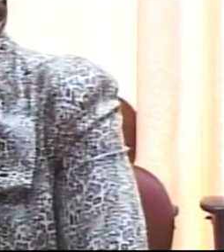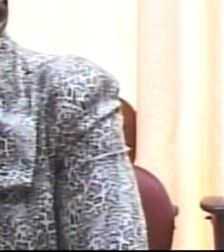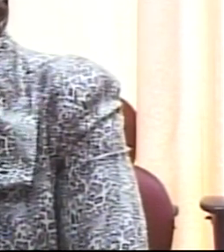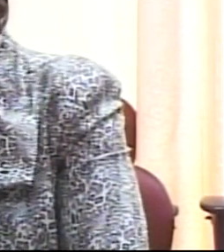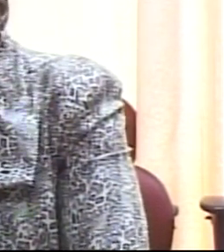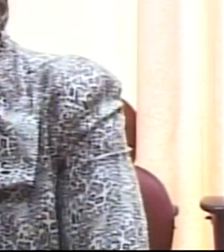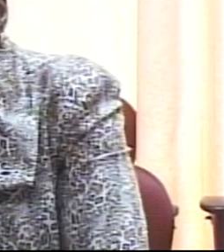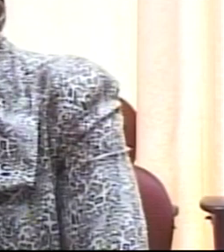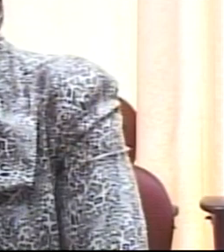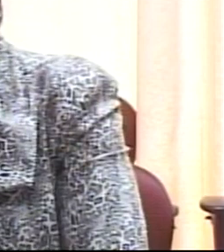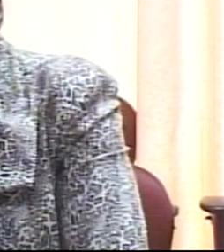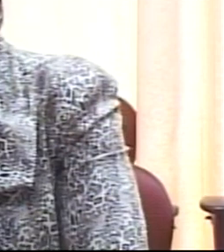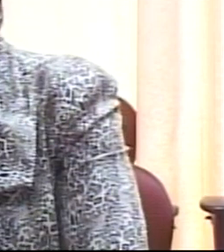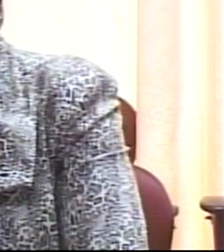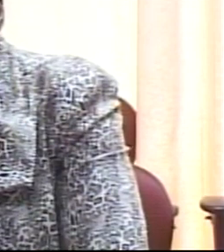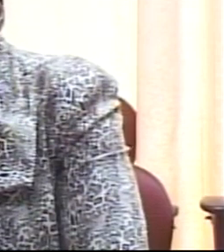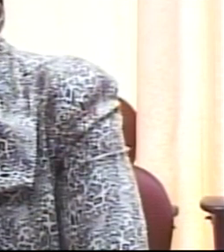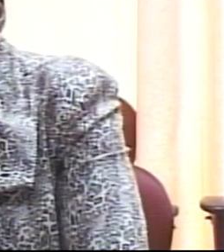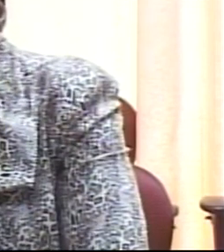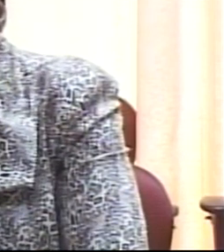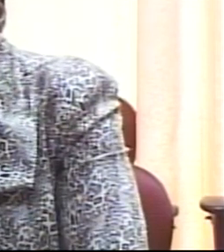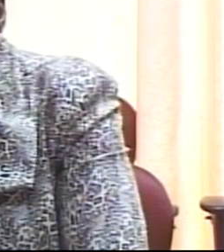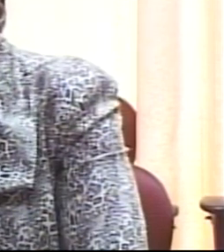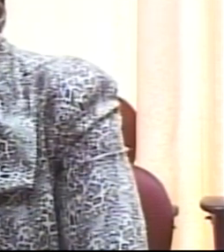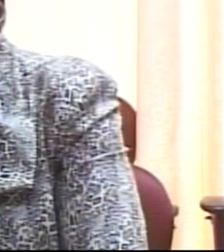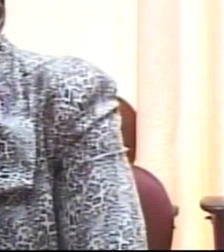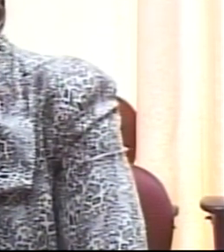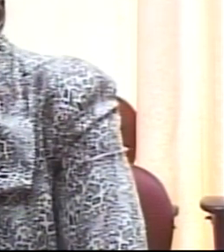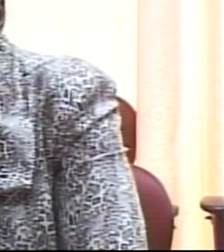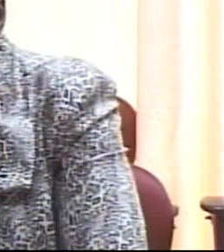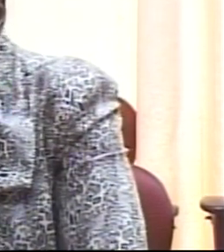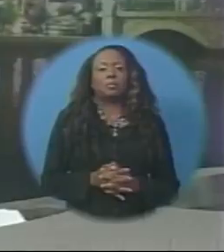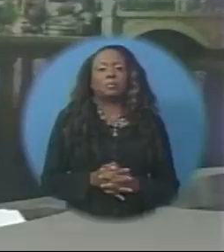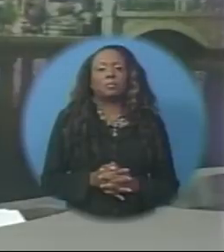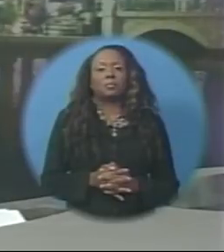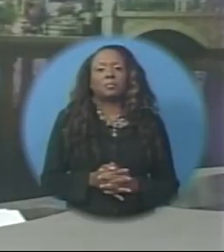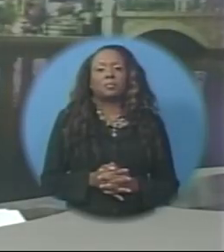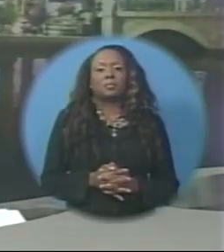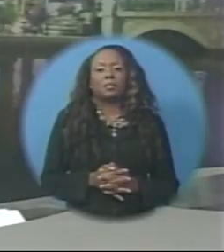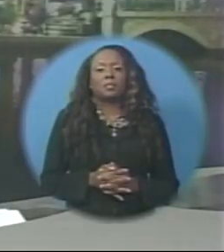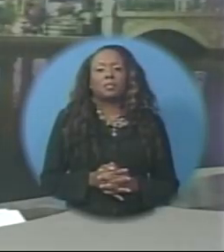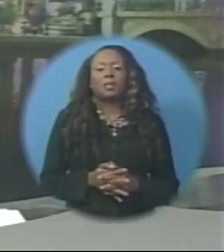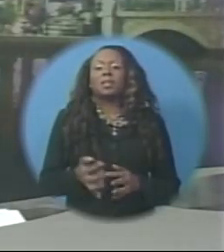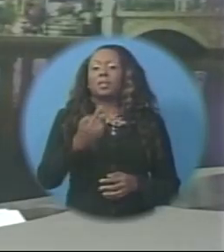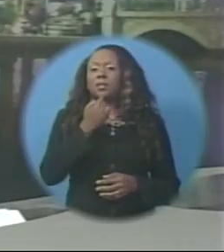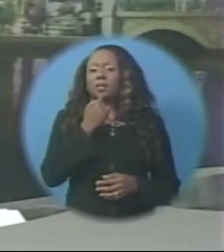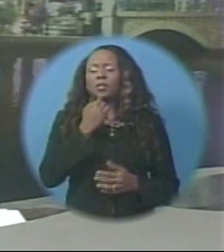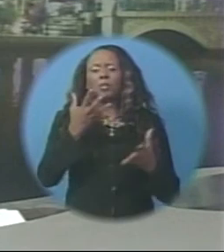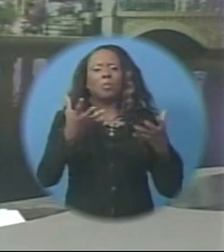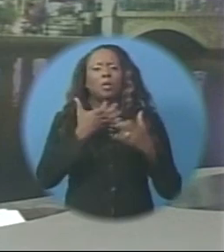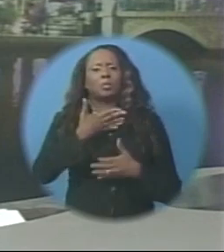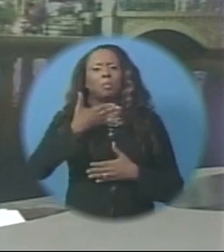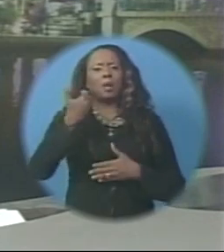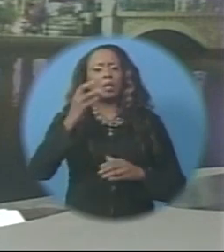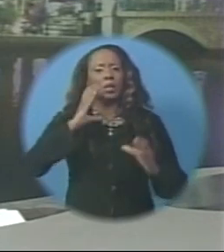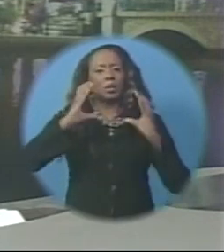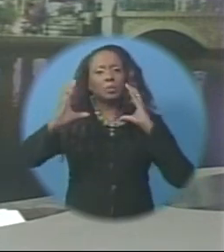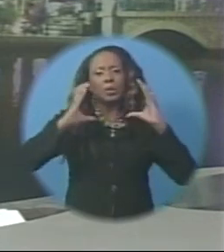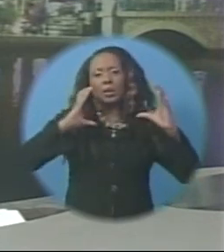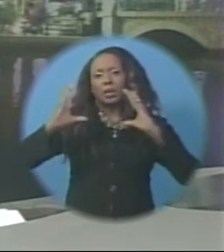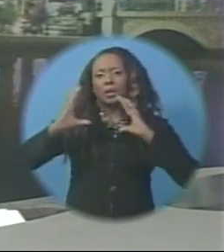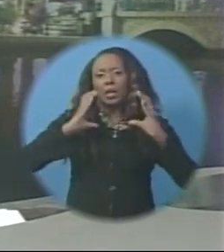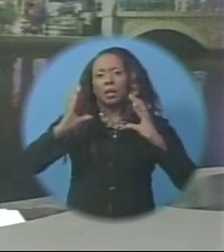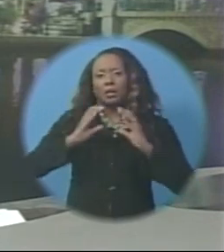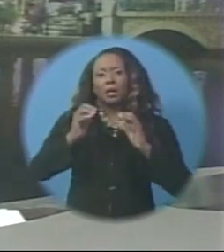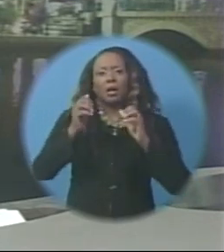levels, in some cases for more than 5 years. Mrs. Moore reiterated her call for better